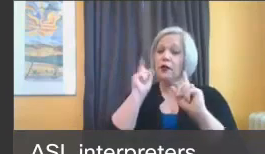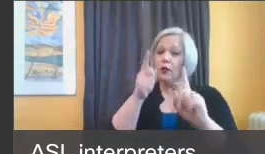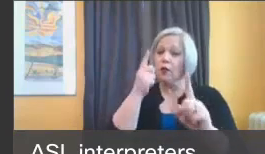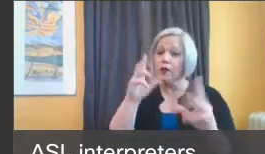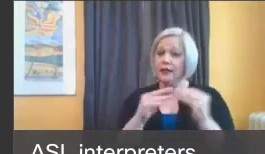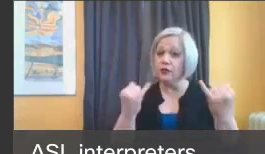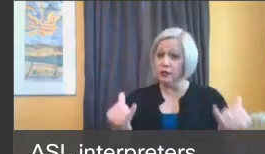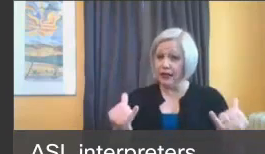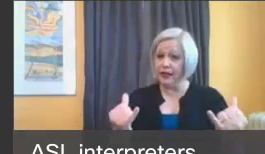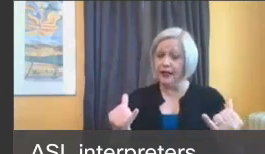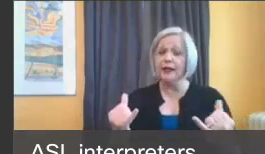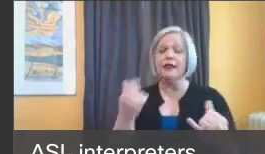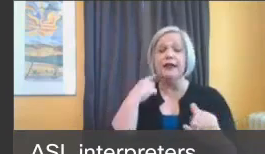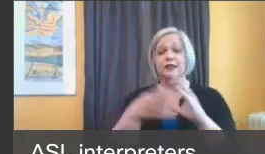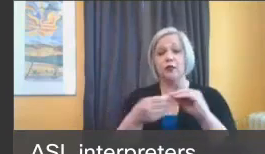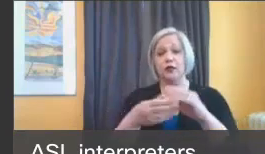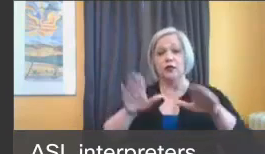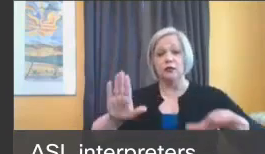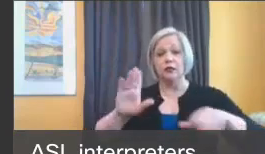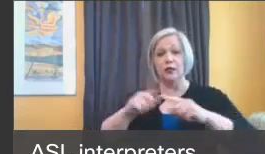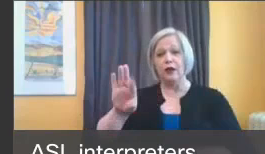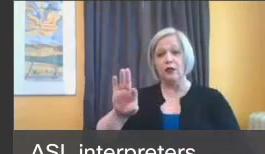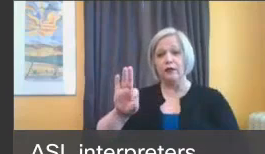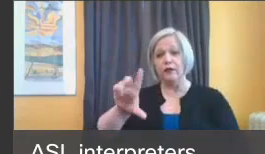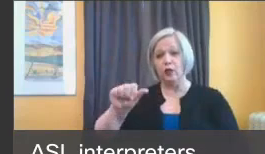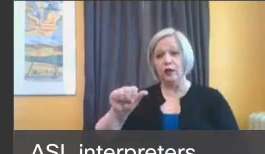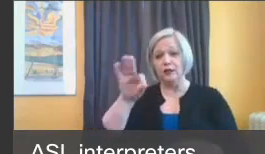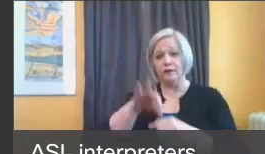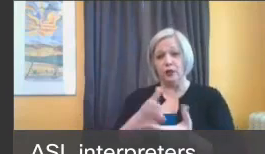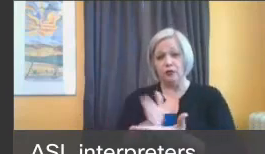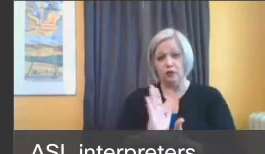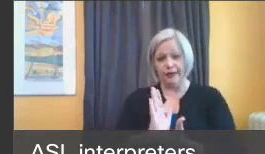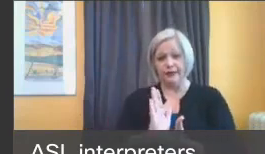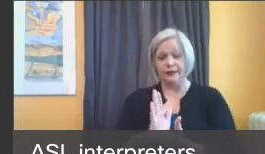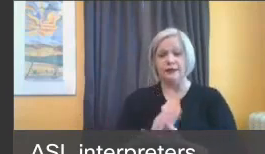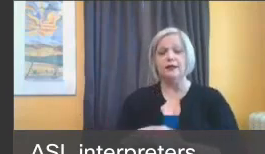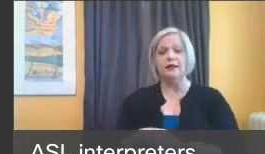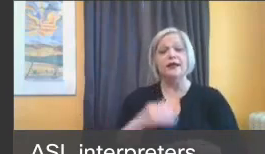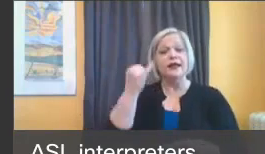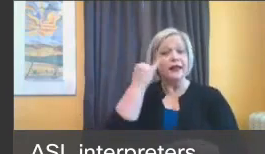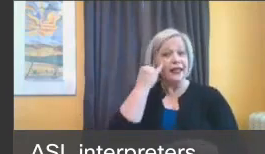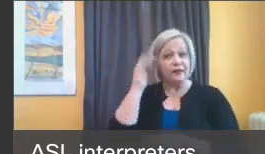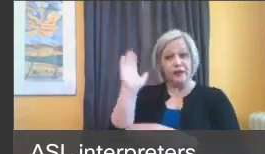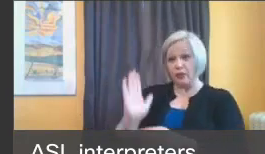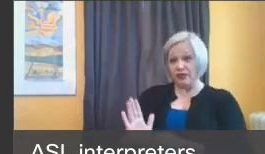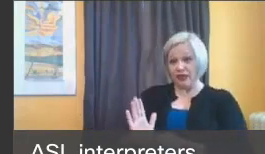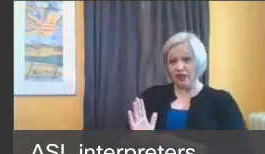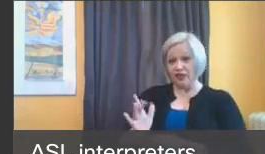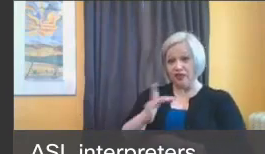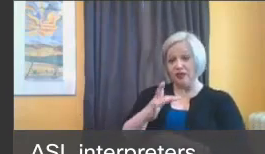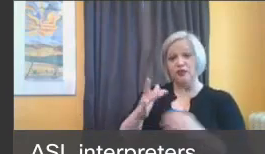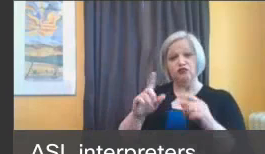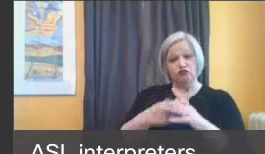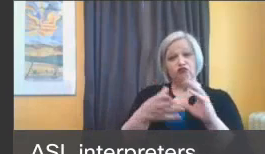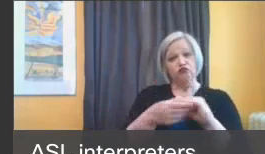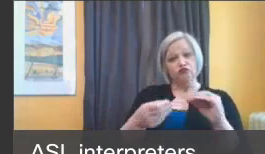hear testimony regarding voting rights in Florida. If speakers begin to veer away from the civil rights questions at hand to